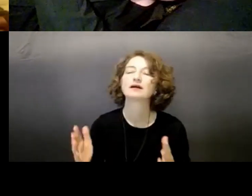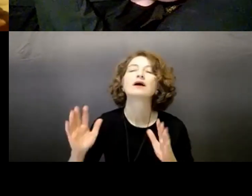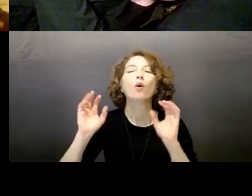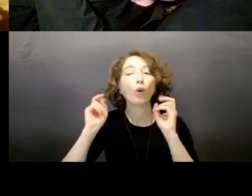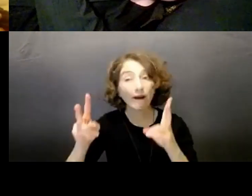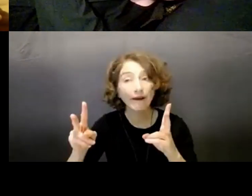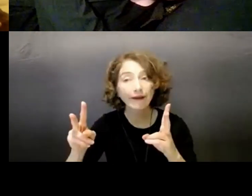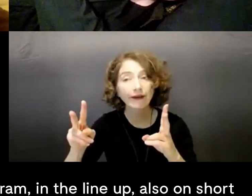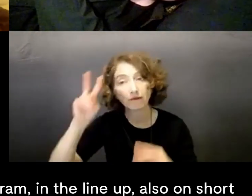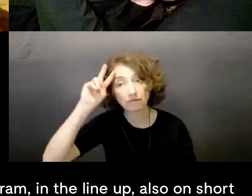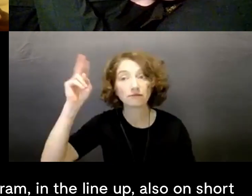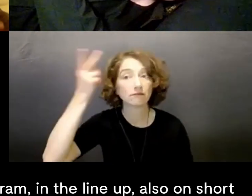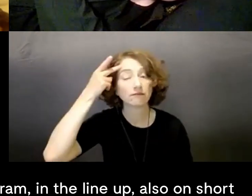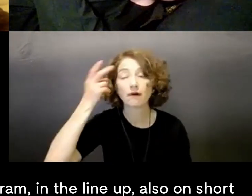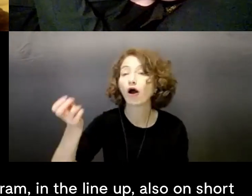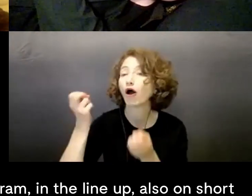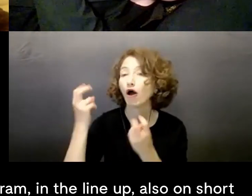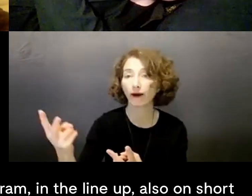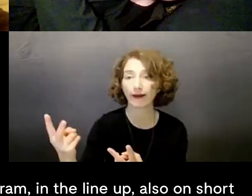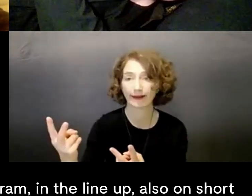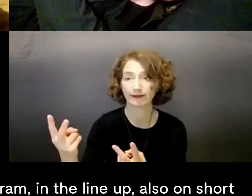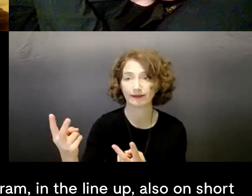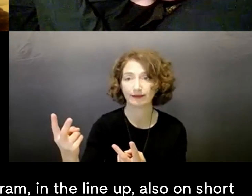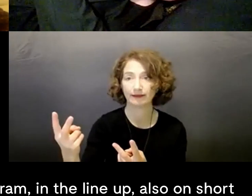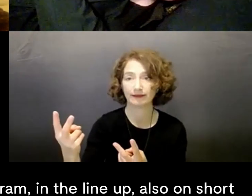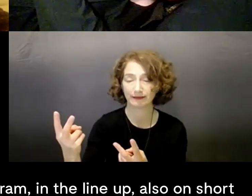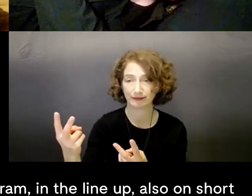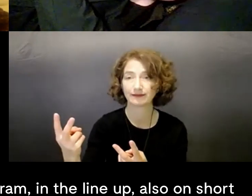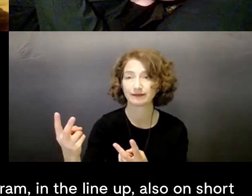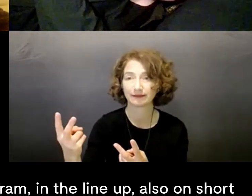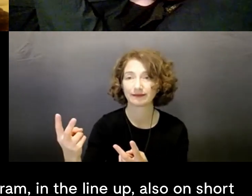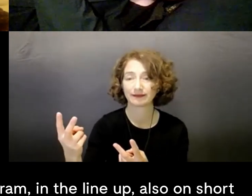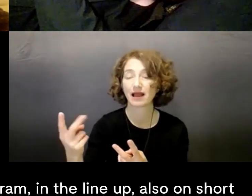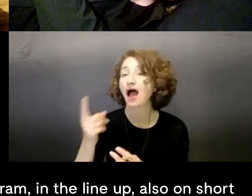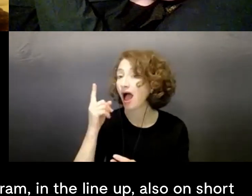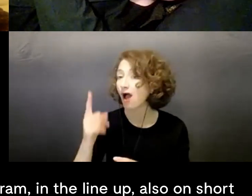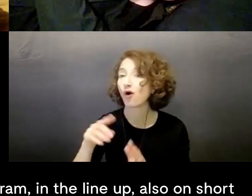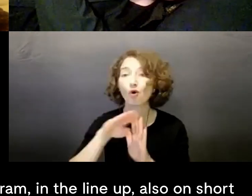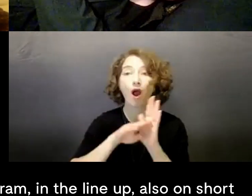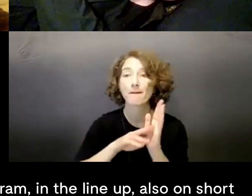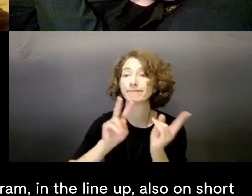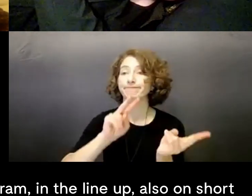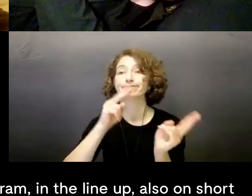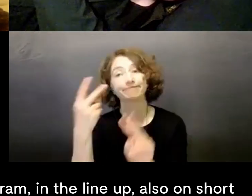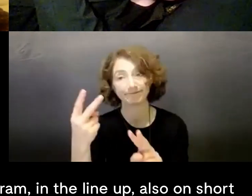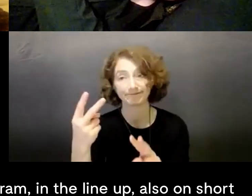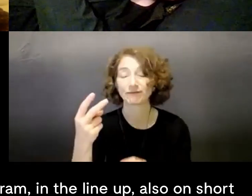for changes, including space changes in the program, in the lineup,